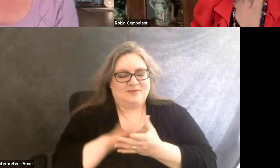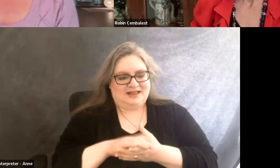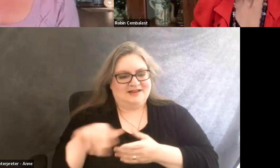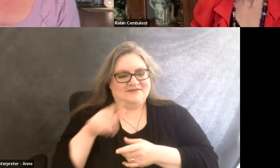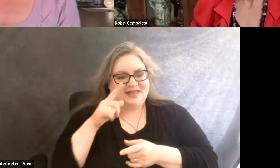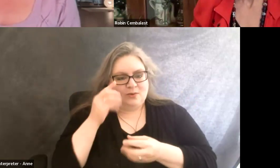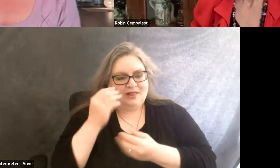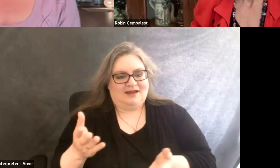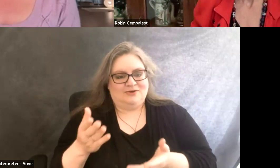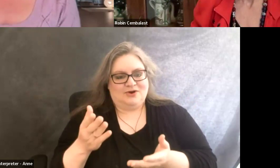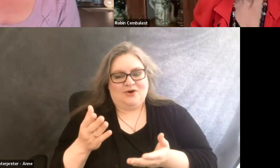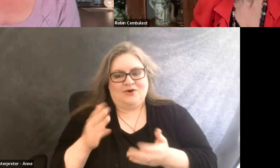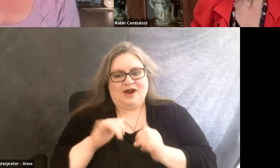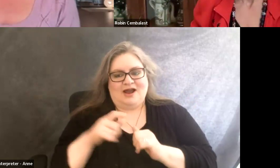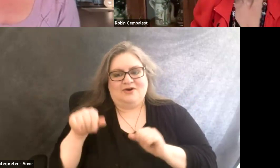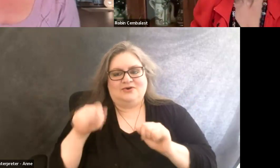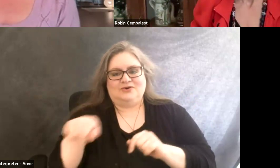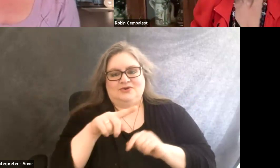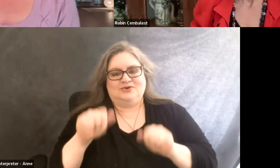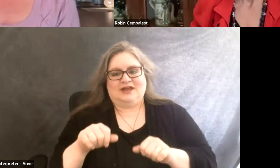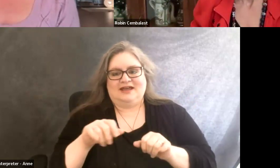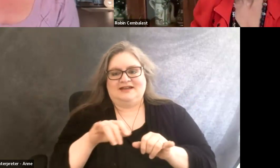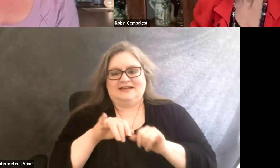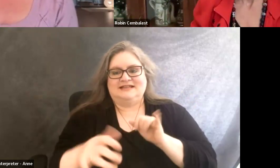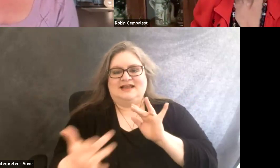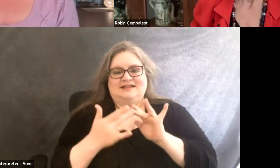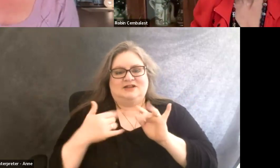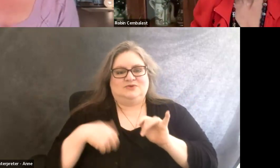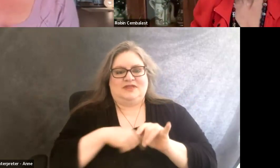let you know how you can stay in touch with